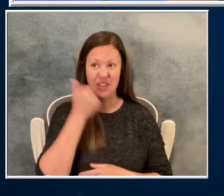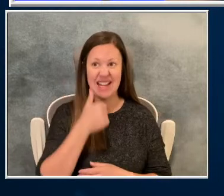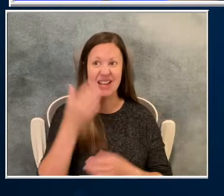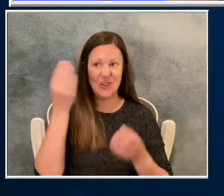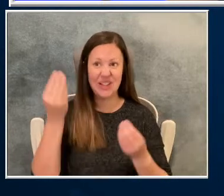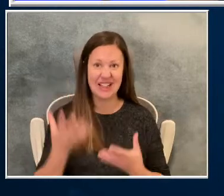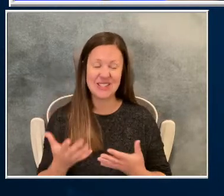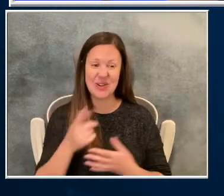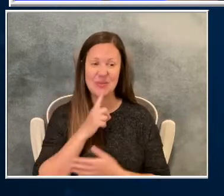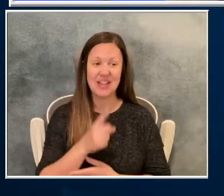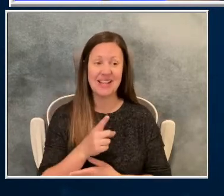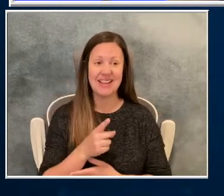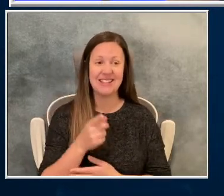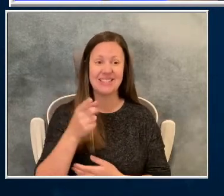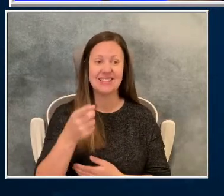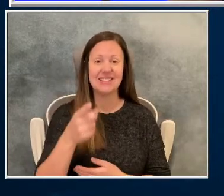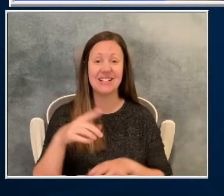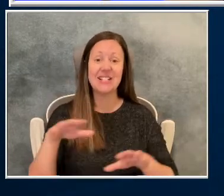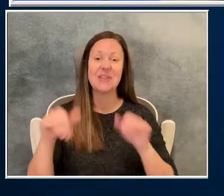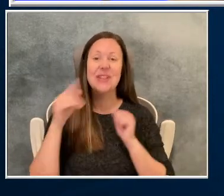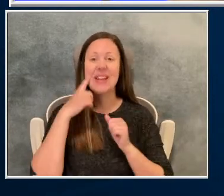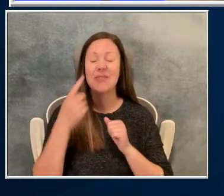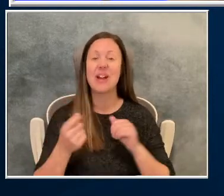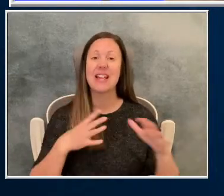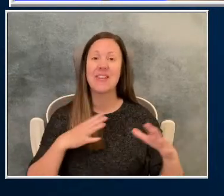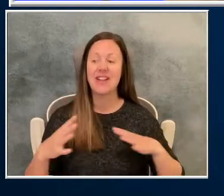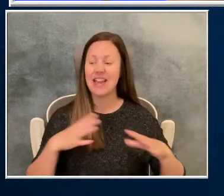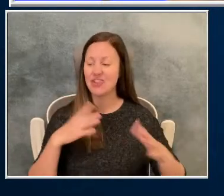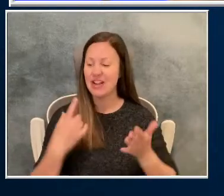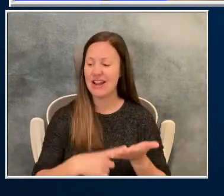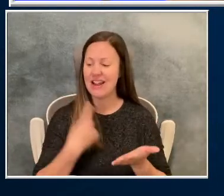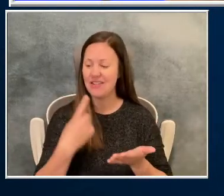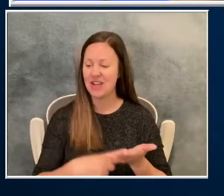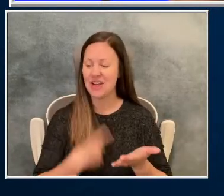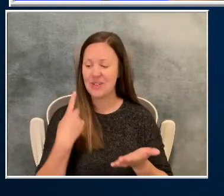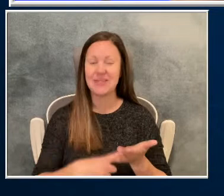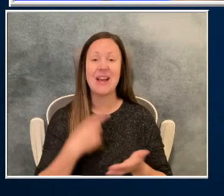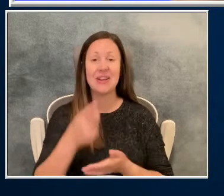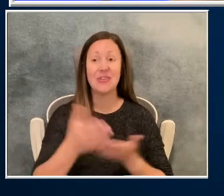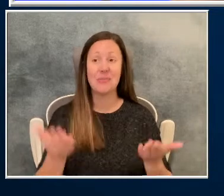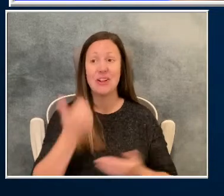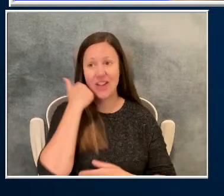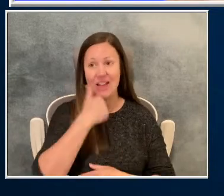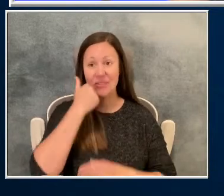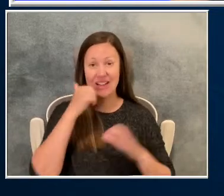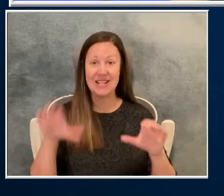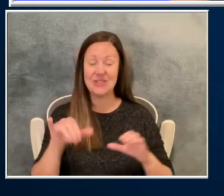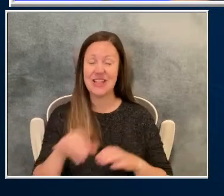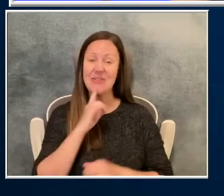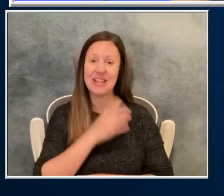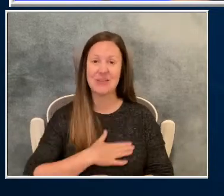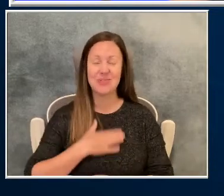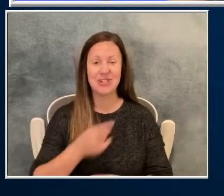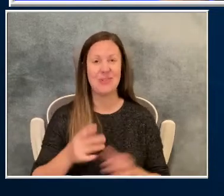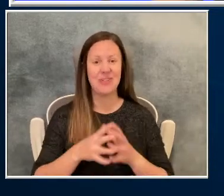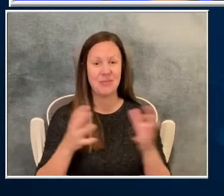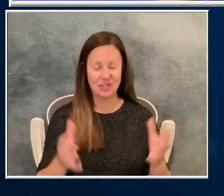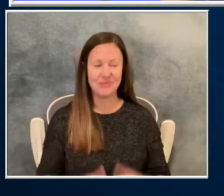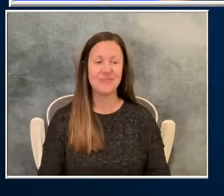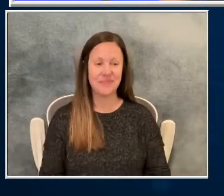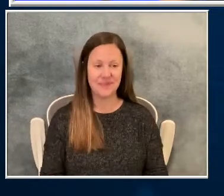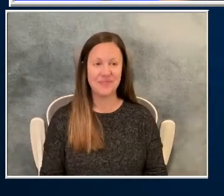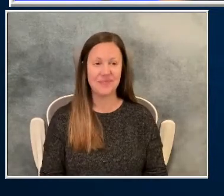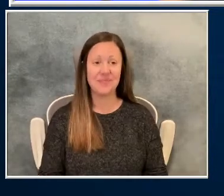letting you get out here for a little vacation in R&R Yeah. every now and then, you have been here every single day doing this, so we appreciate you very much. Thank you. Any reporters with us